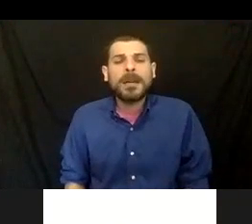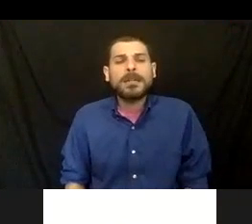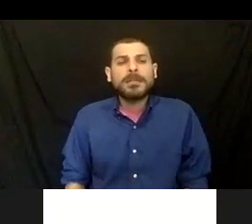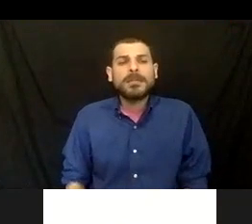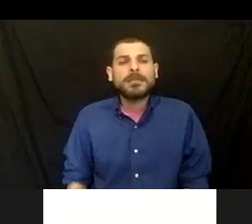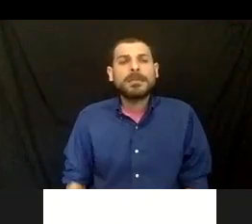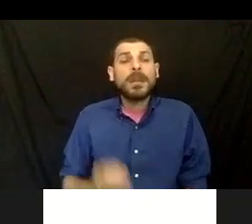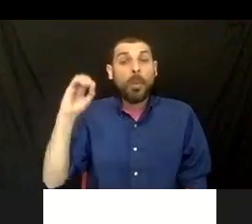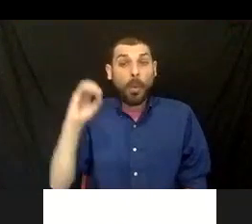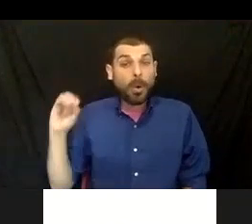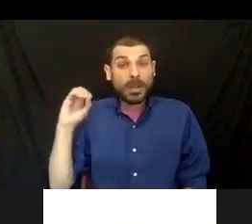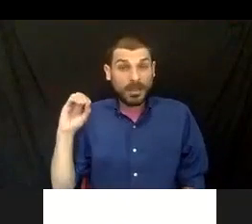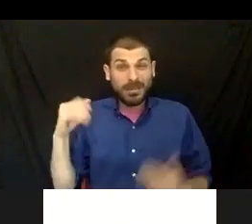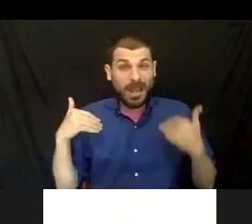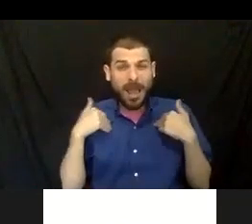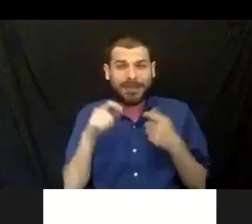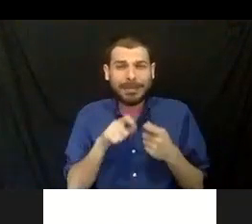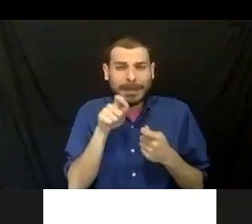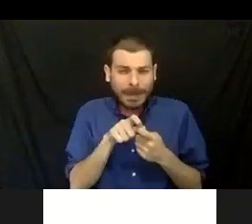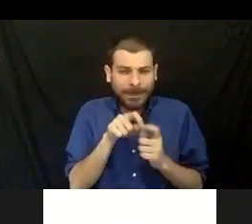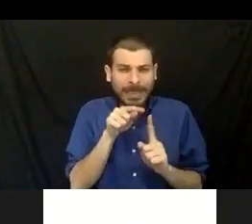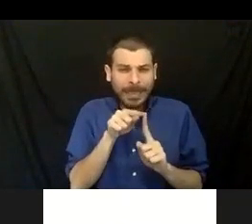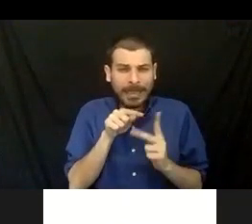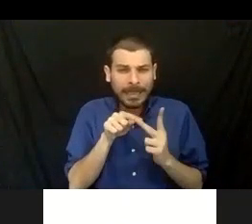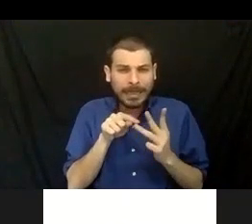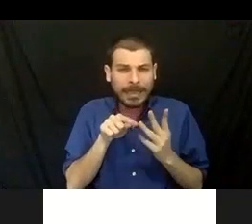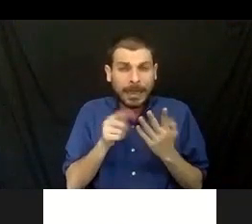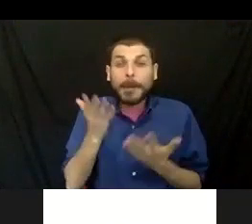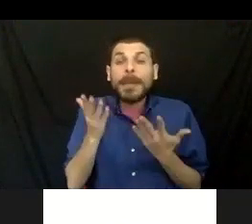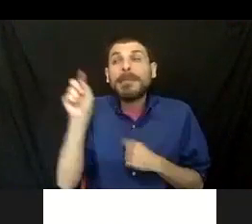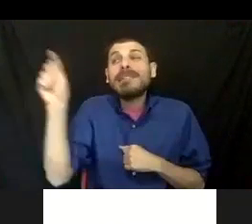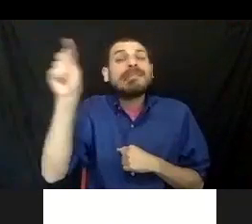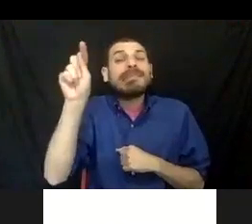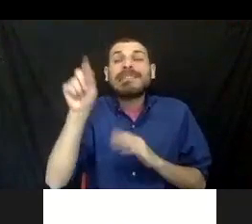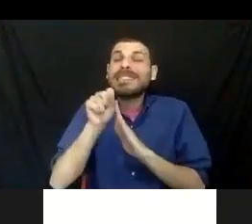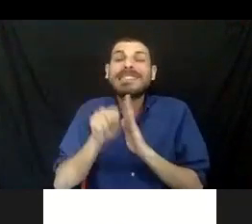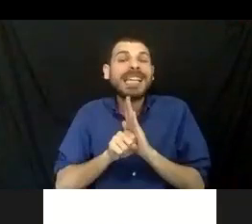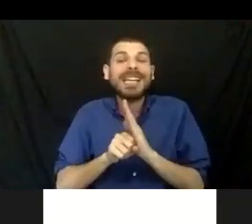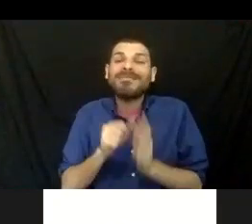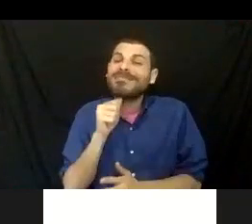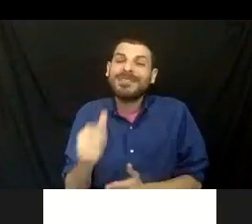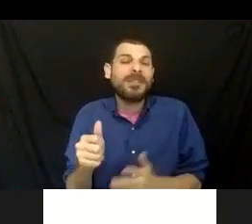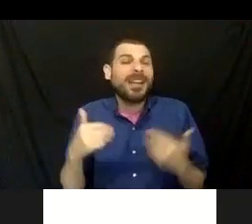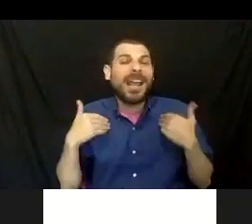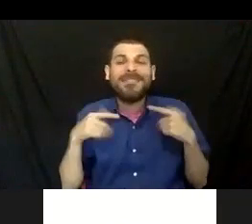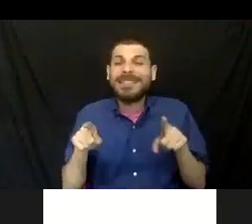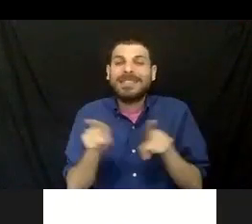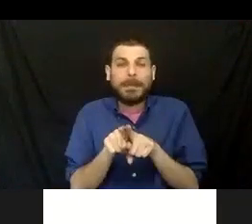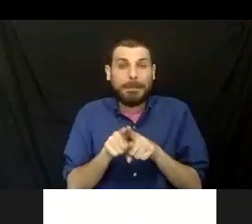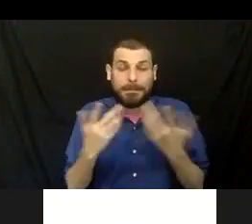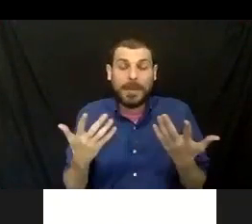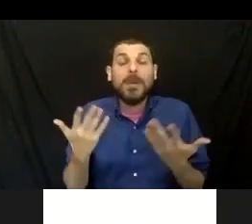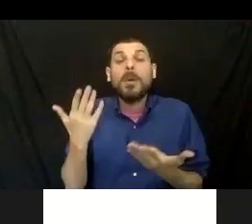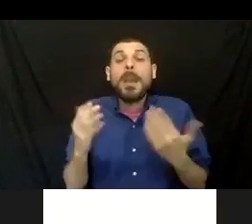Oregon protections that these links don't cover in detail, or maybe not at